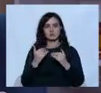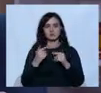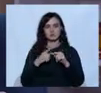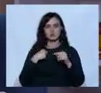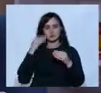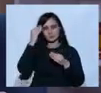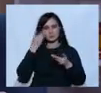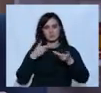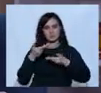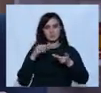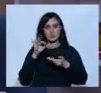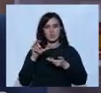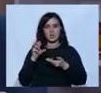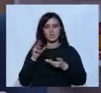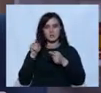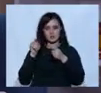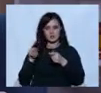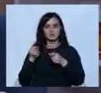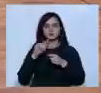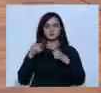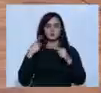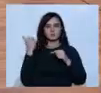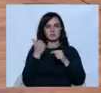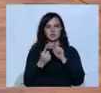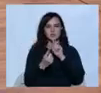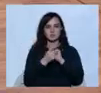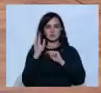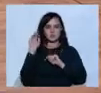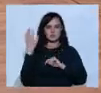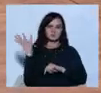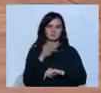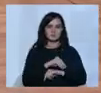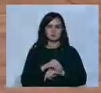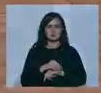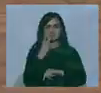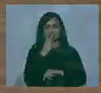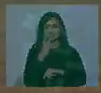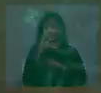look forward to seeing you again next week. Bye, everyone. See you next time.